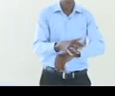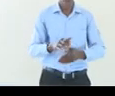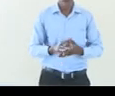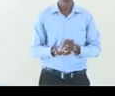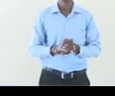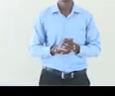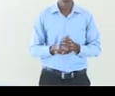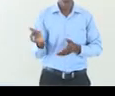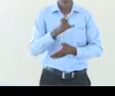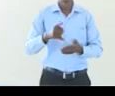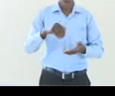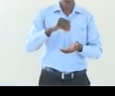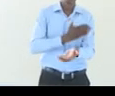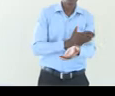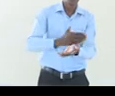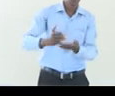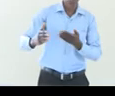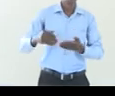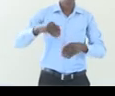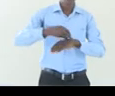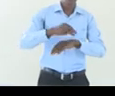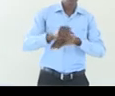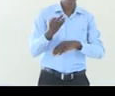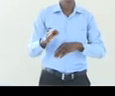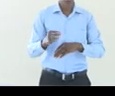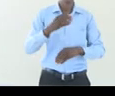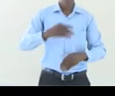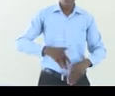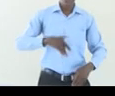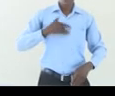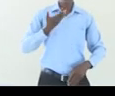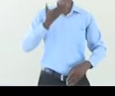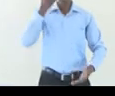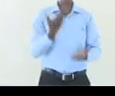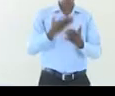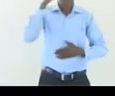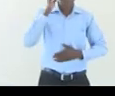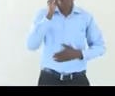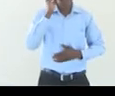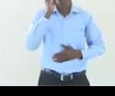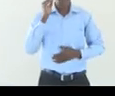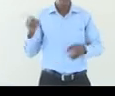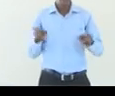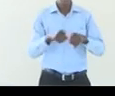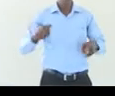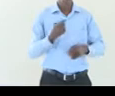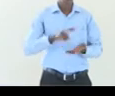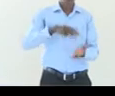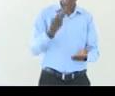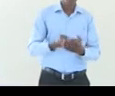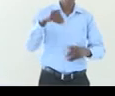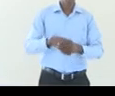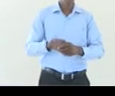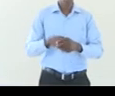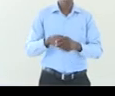noisy church services. Just feel good experience. People go to church to dance and they say, it was wonderful. It was wonderful. Who told you